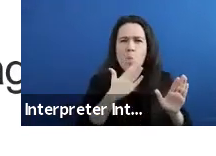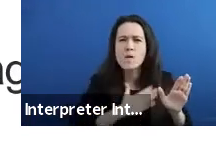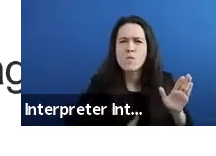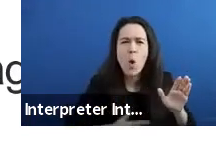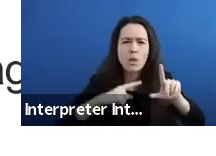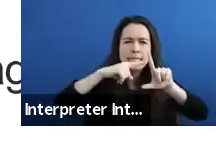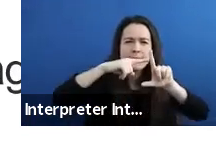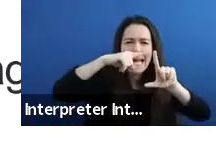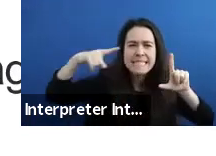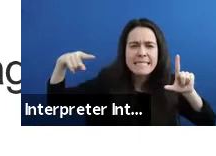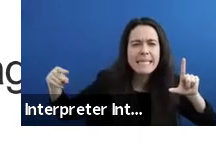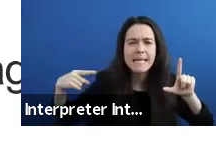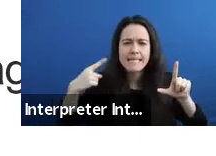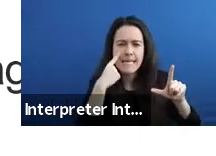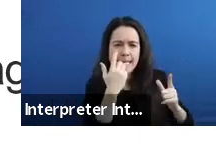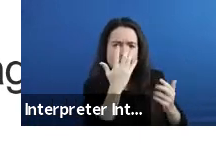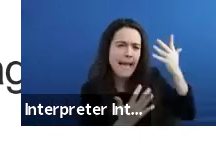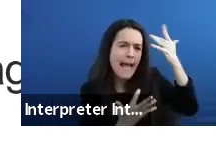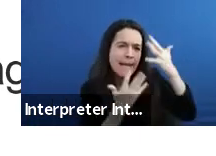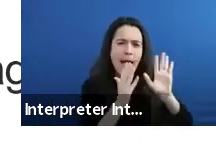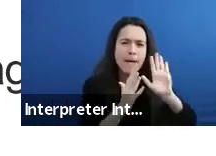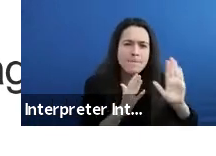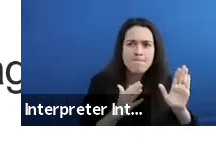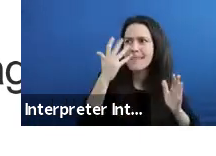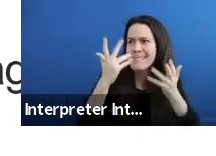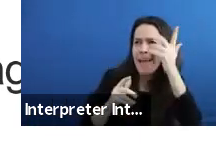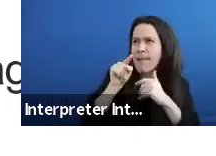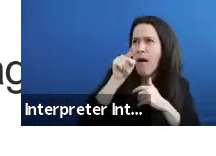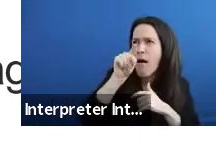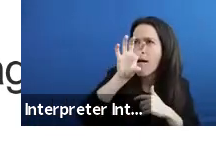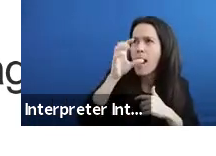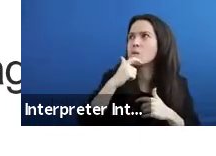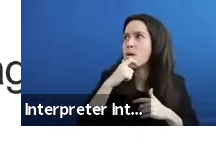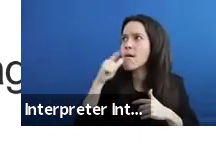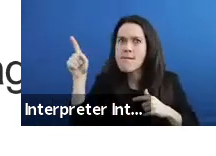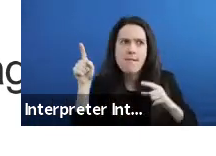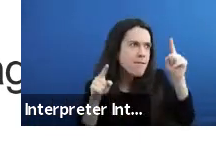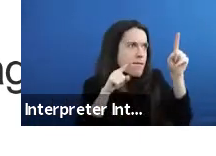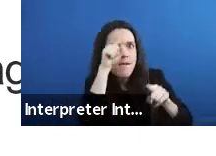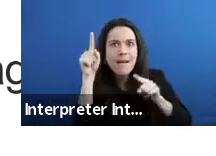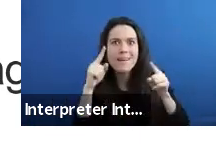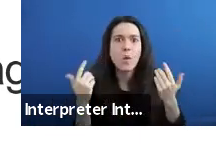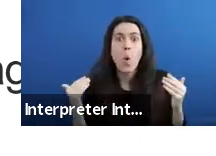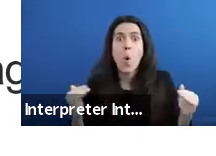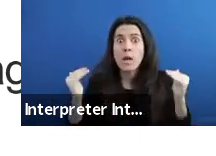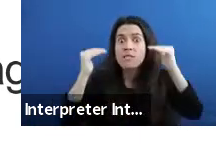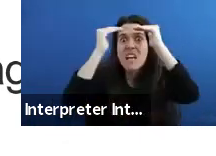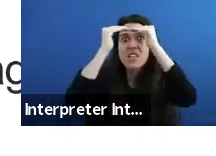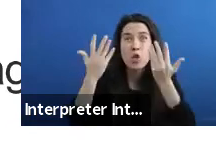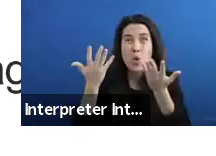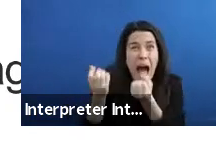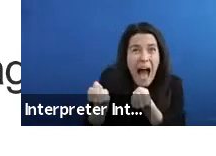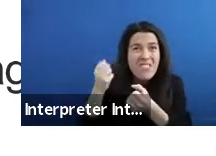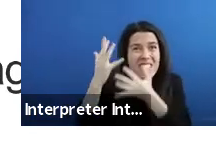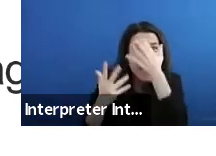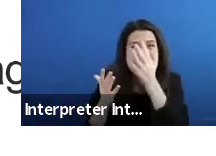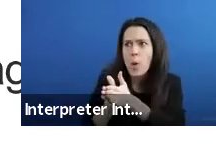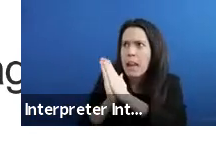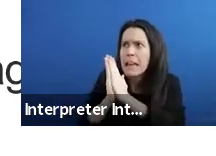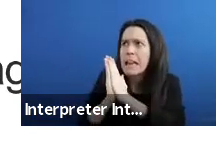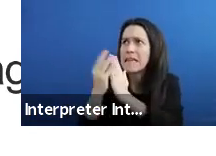and maybe send inquiries to national level organizations about any data they have. Then